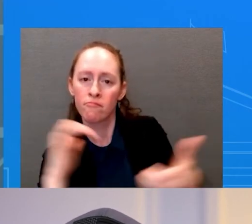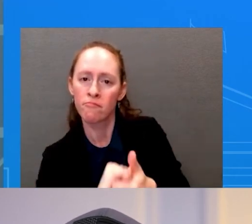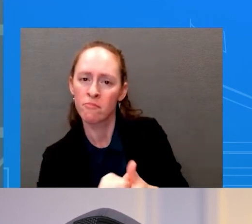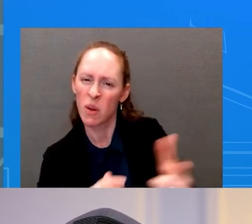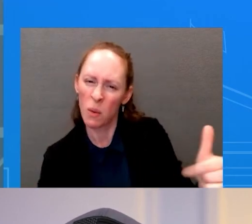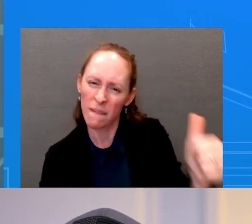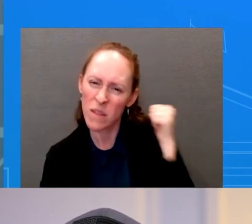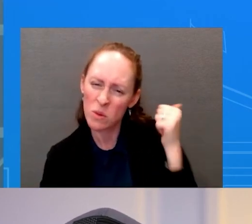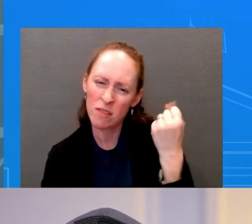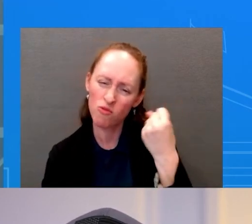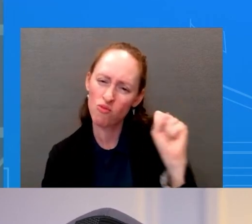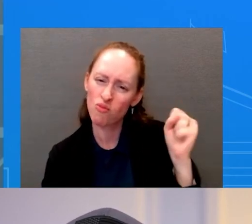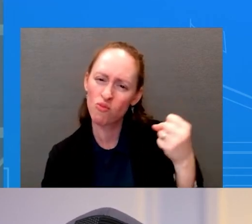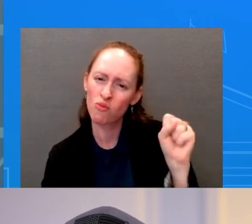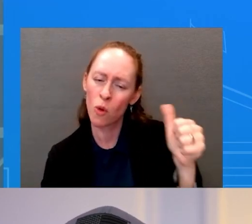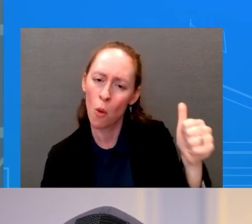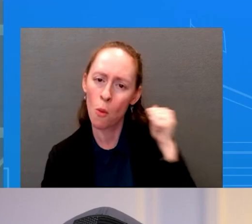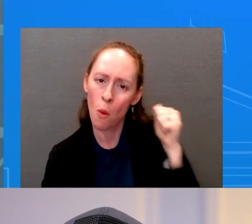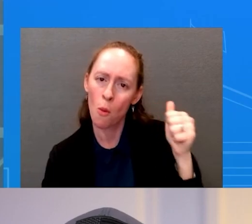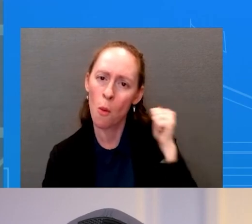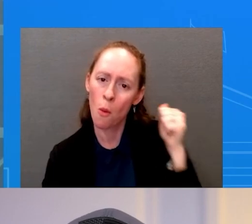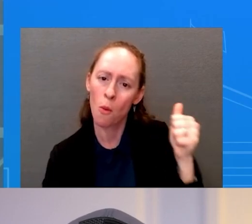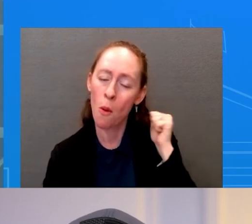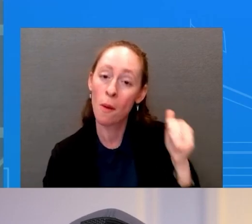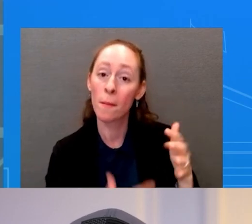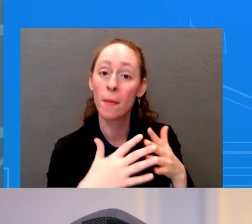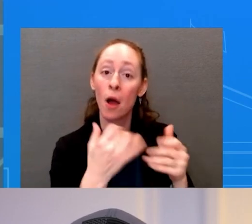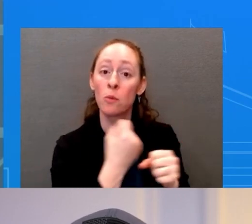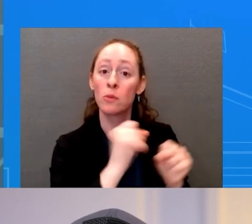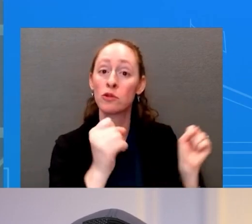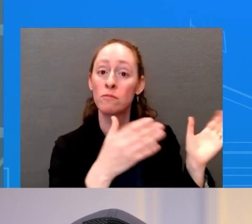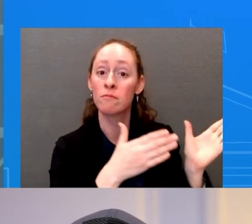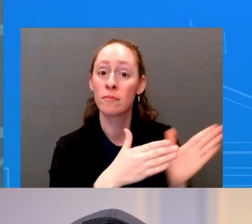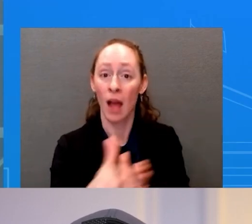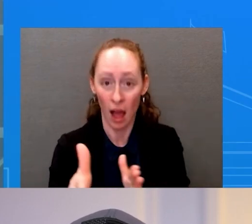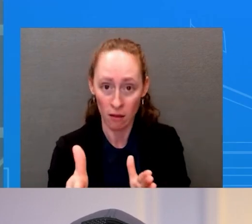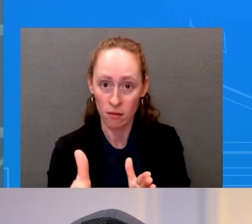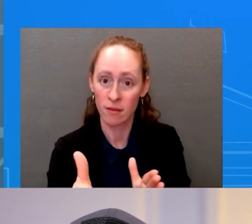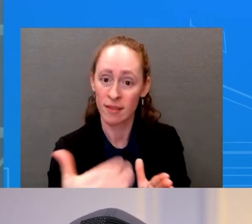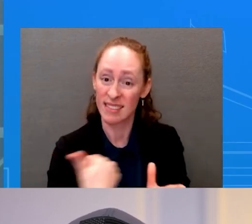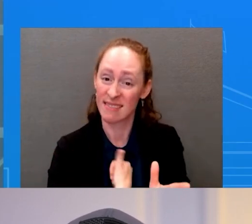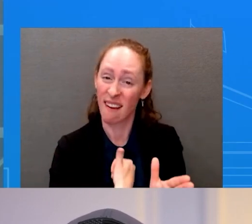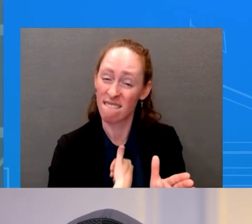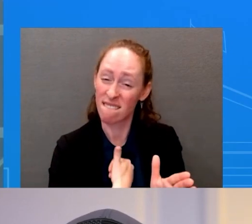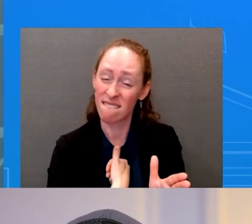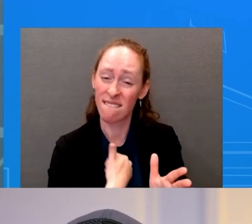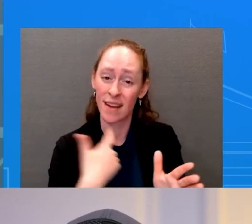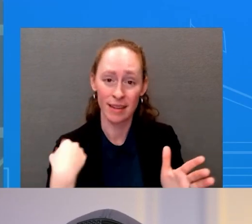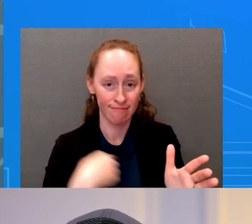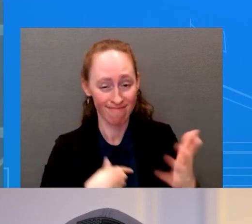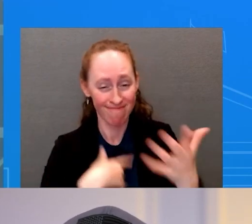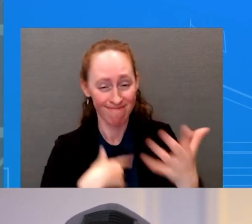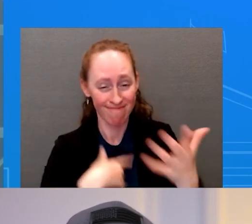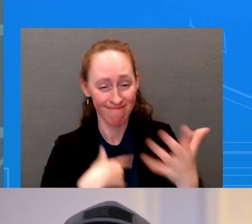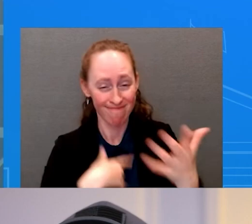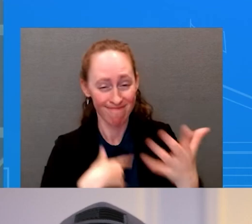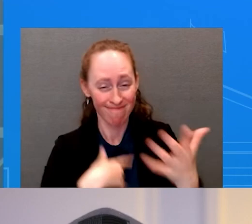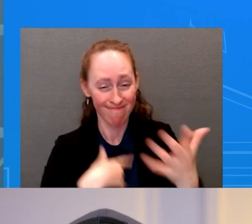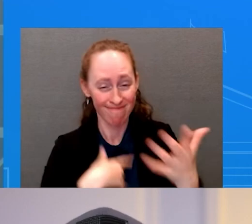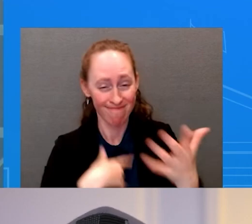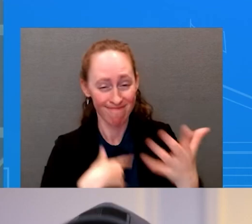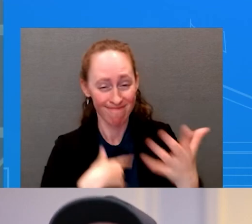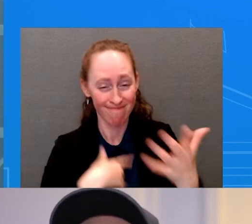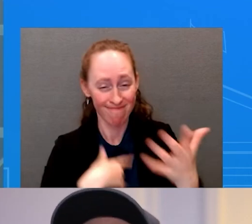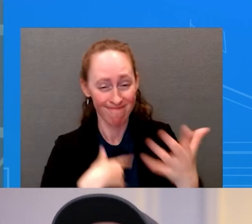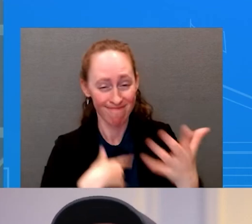Plan that has helped create an economy that is indeed resilient, and that created jobs. They refuse to help. They refuse